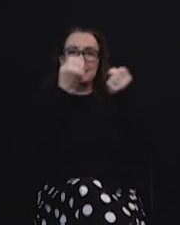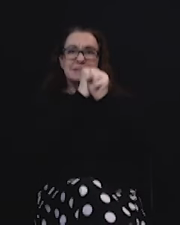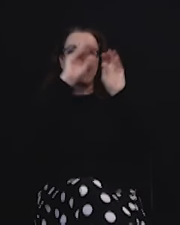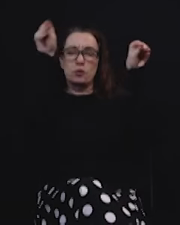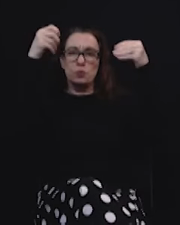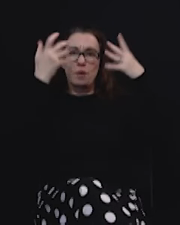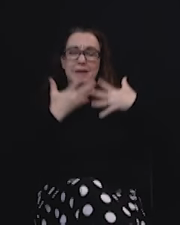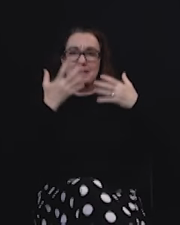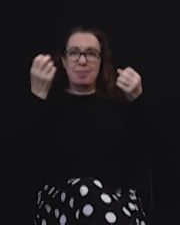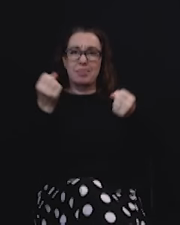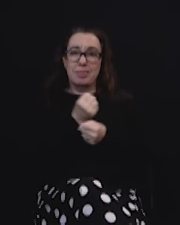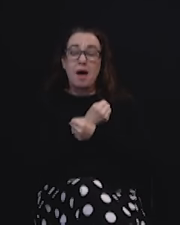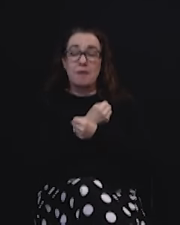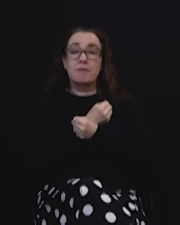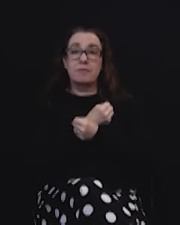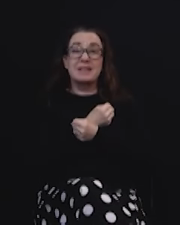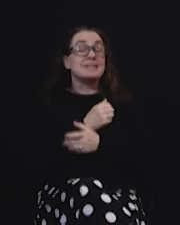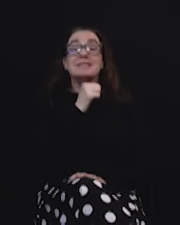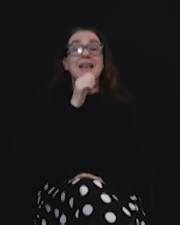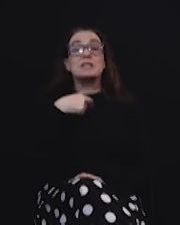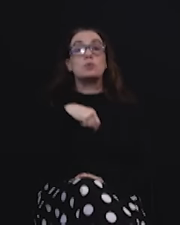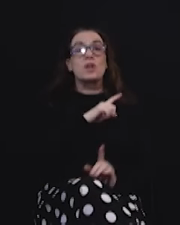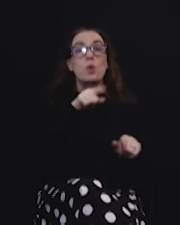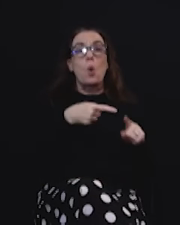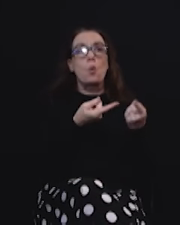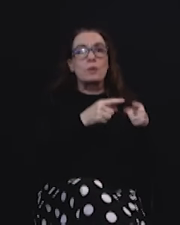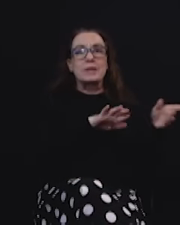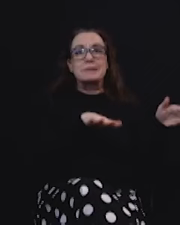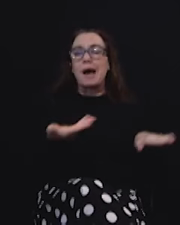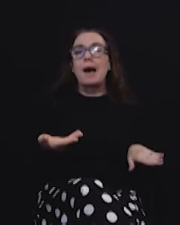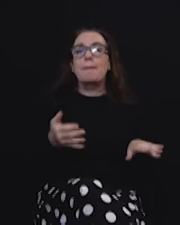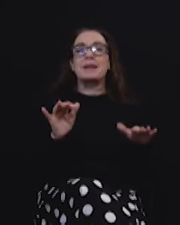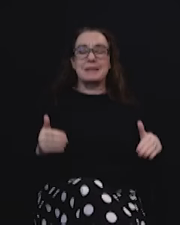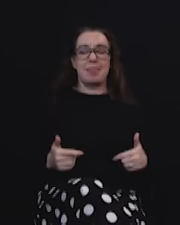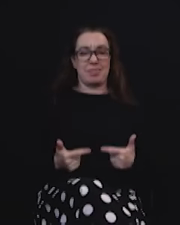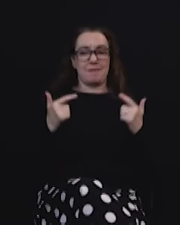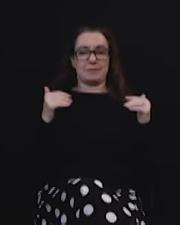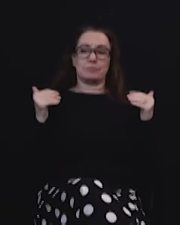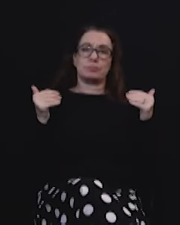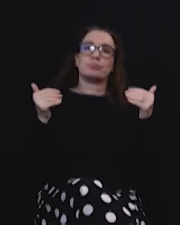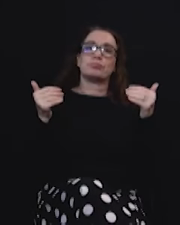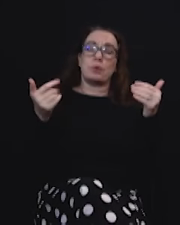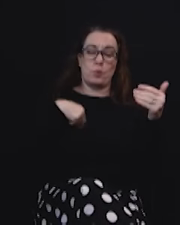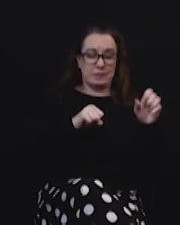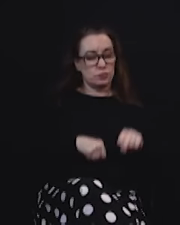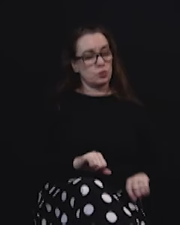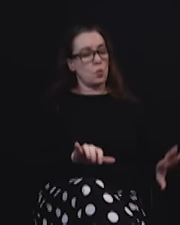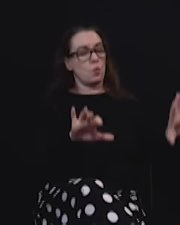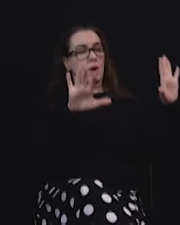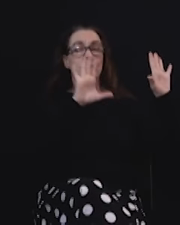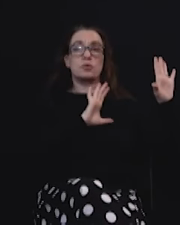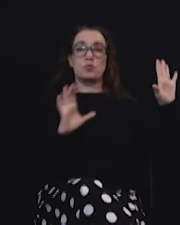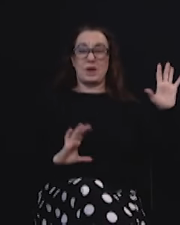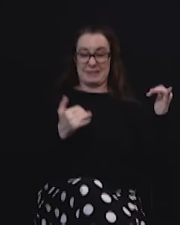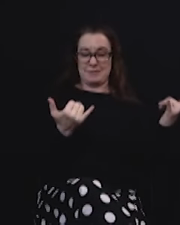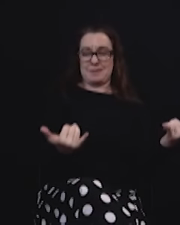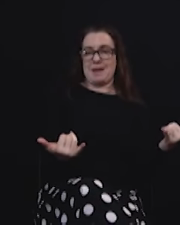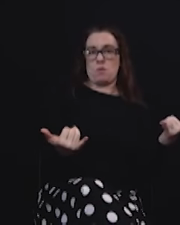and love. It's not just where we go when we die. It's a way of living that begins when we surrender ourselves to Christ now.